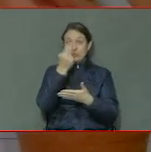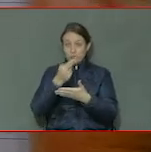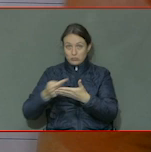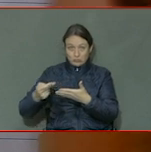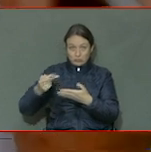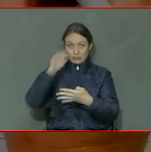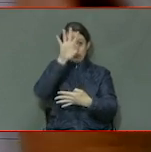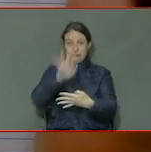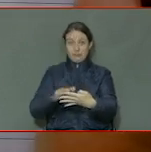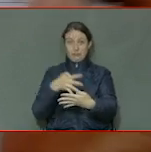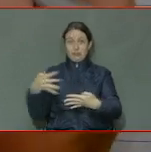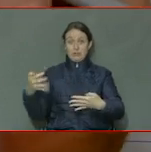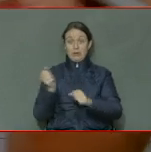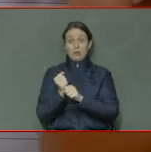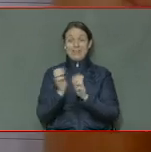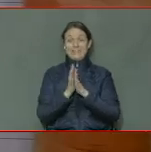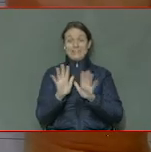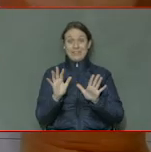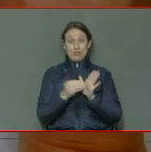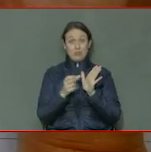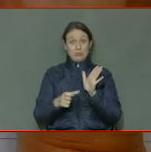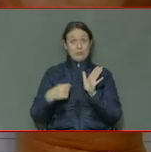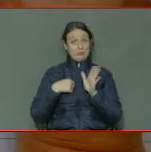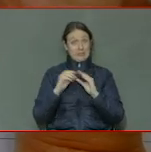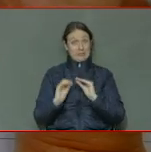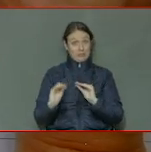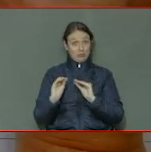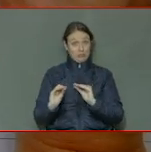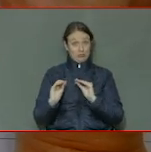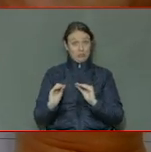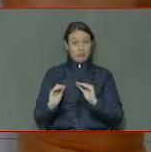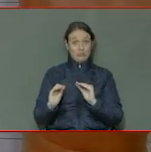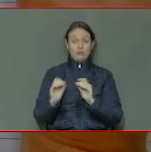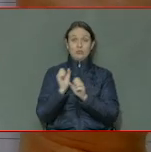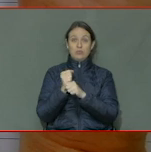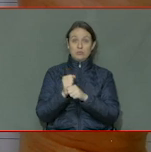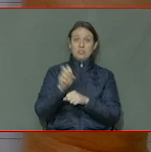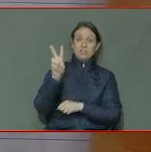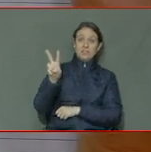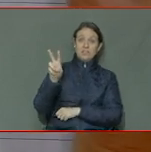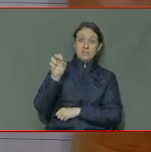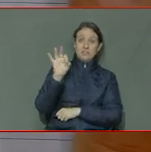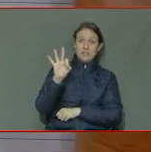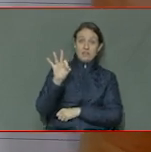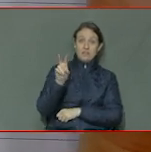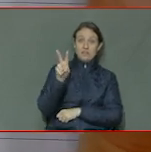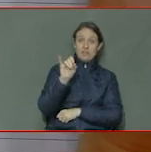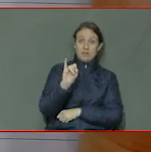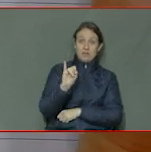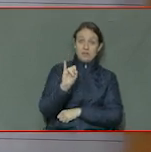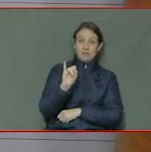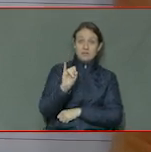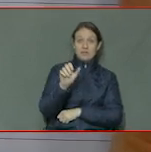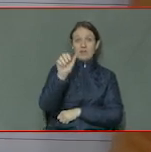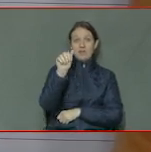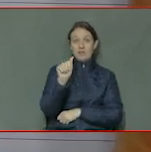I teach my grade 10s that as well. I put it in any order, VF, VI, A,